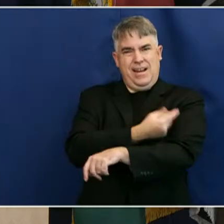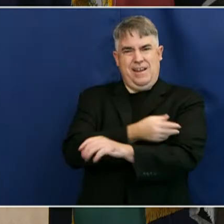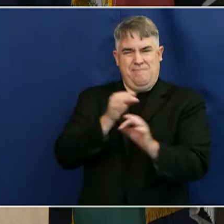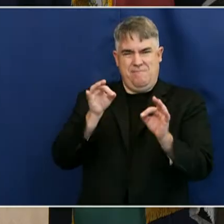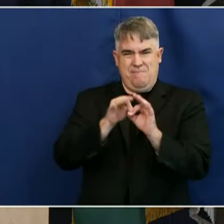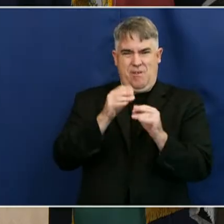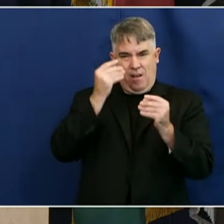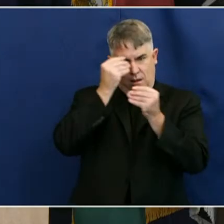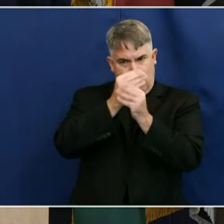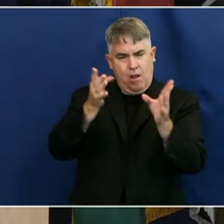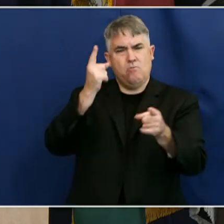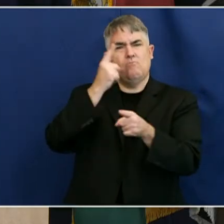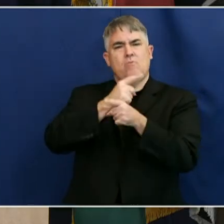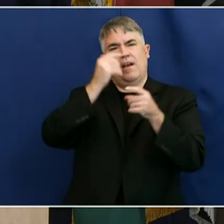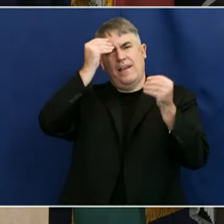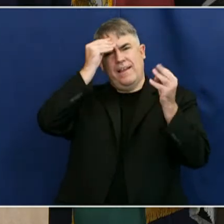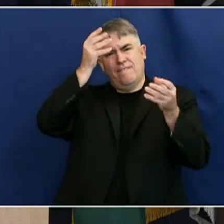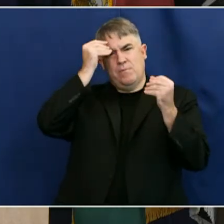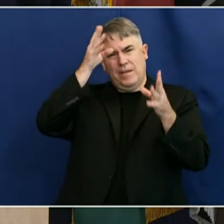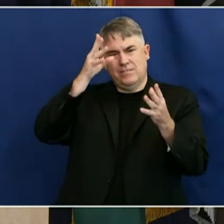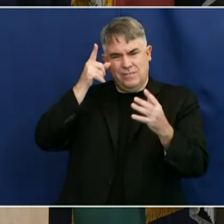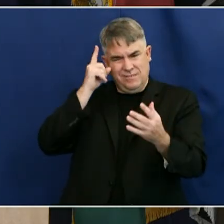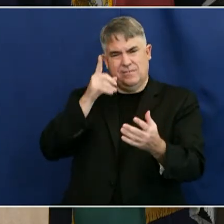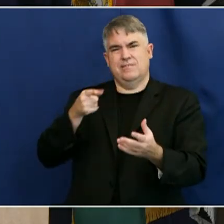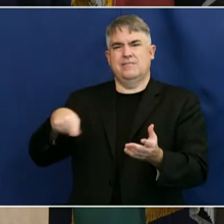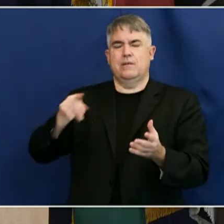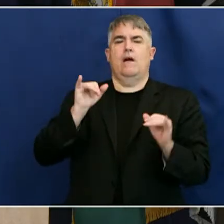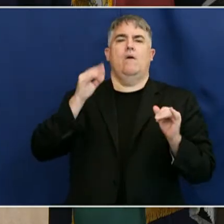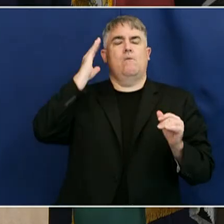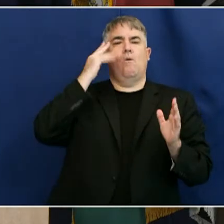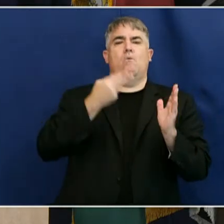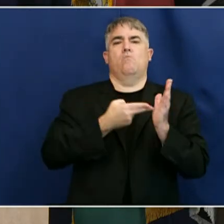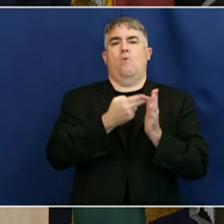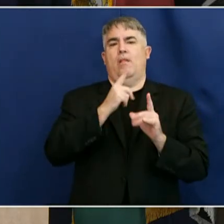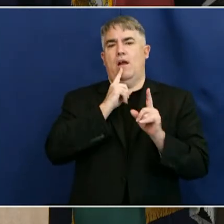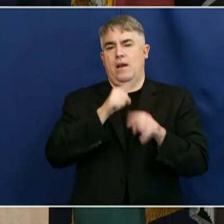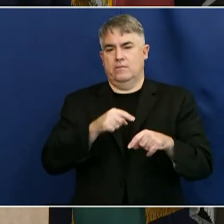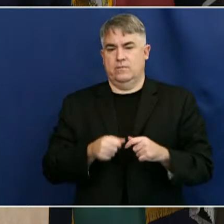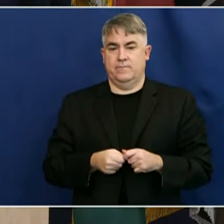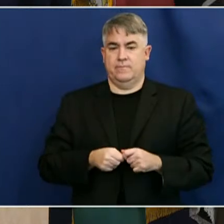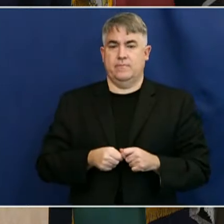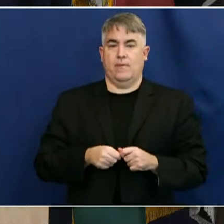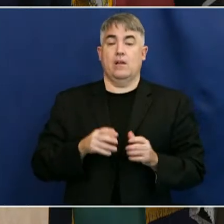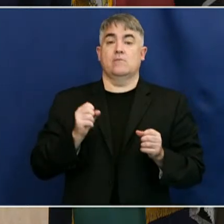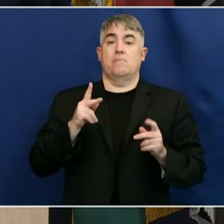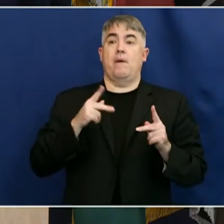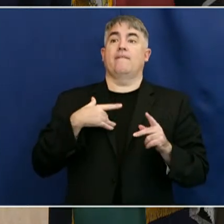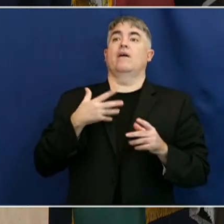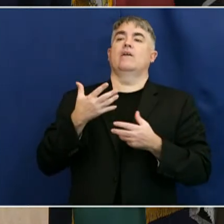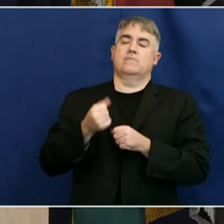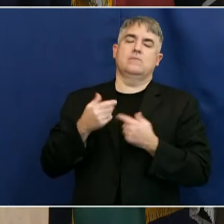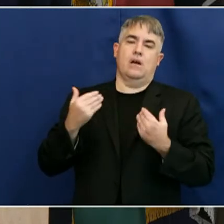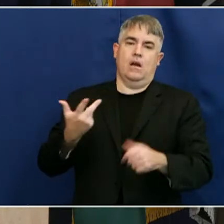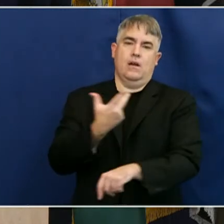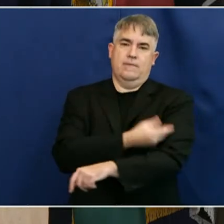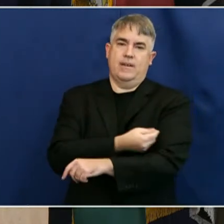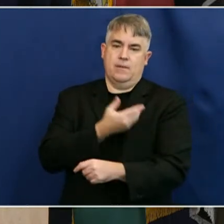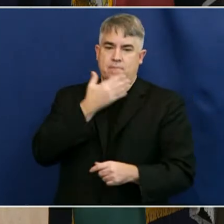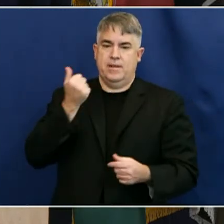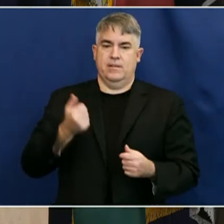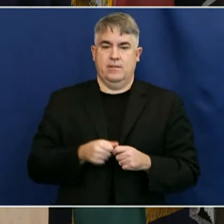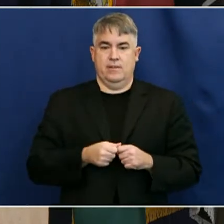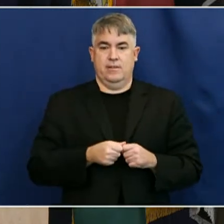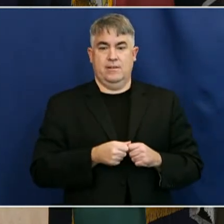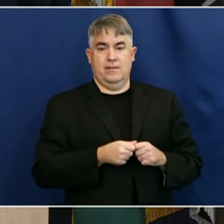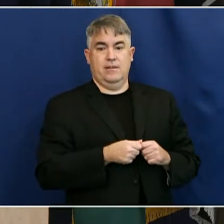will work and will resonate to try and build that confidence so that we are investing in preparing for the day when